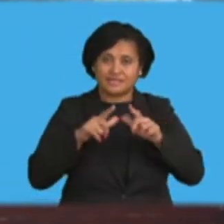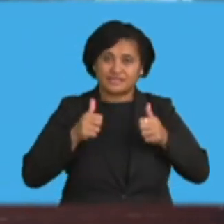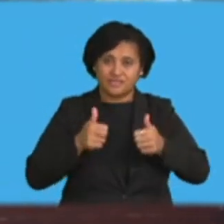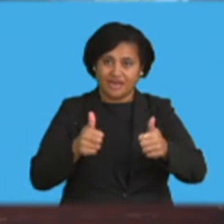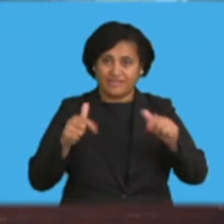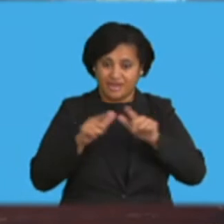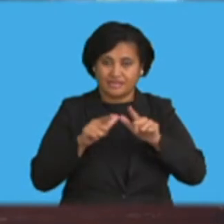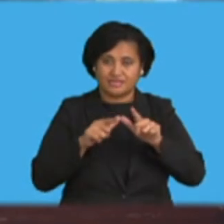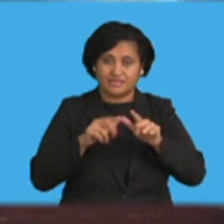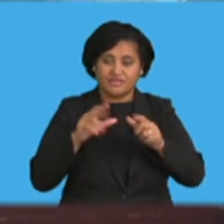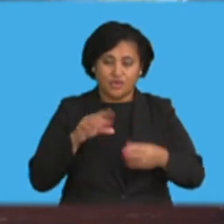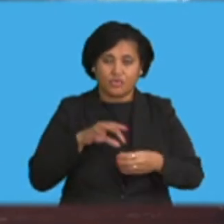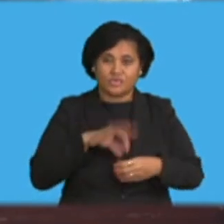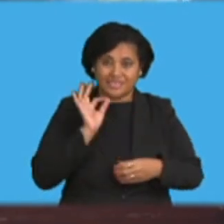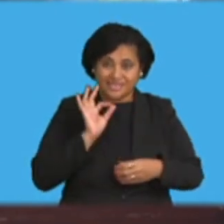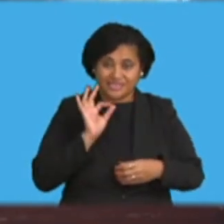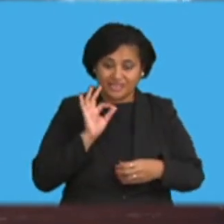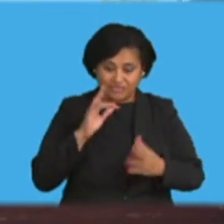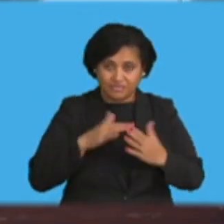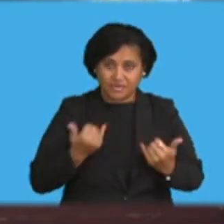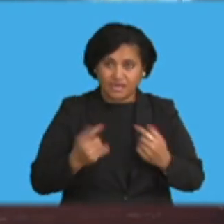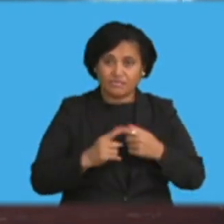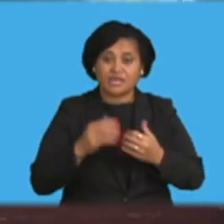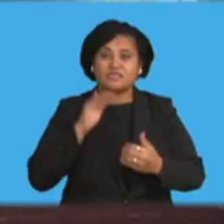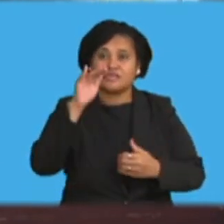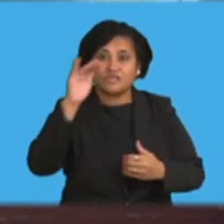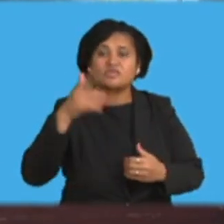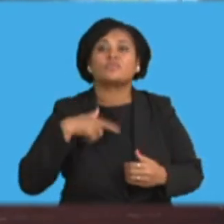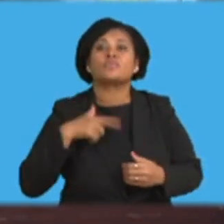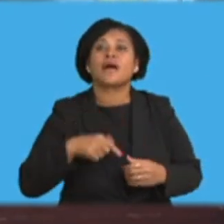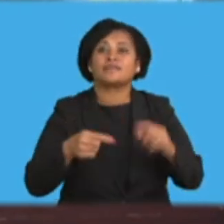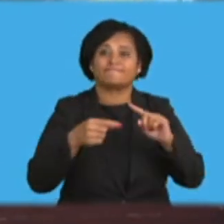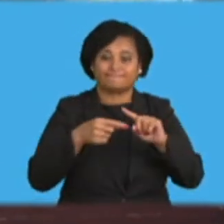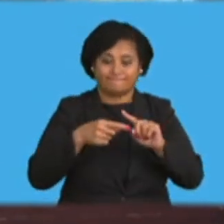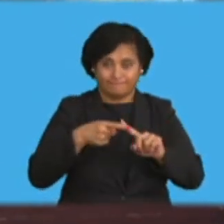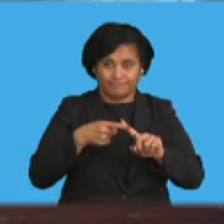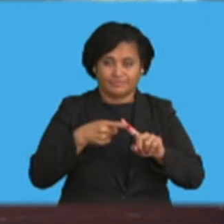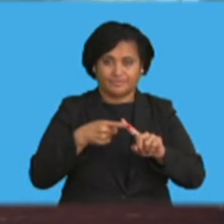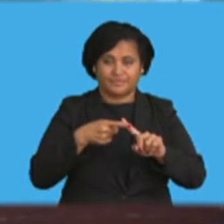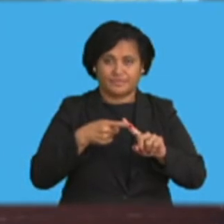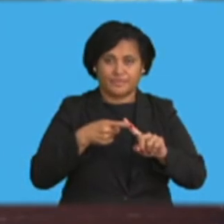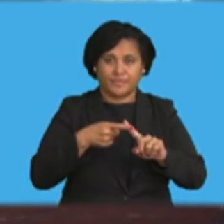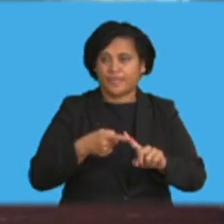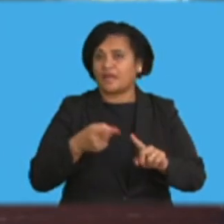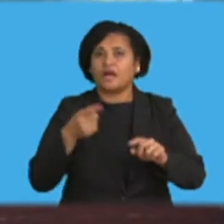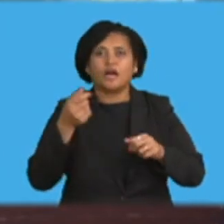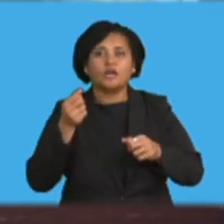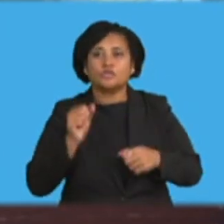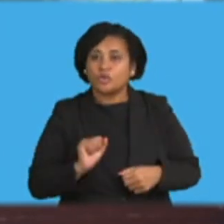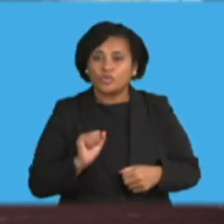selection from now and into the future are as follows. 1. There are no